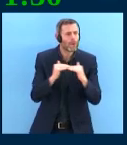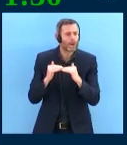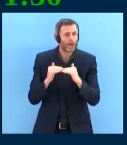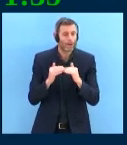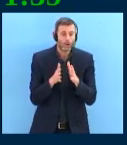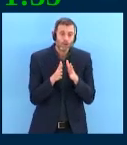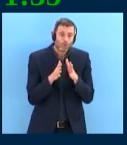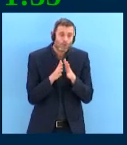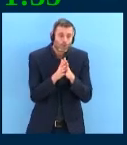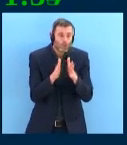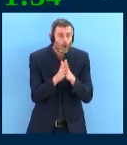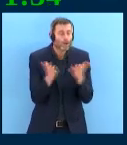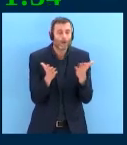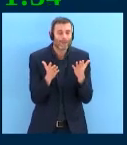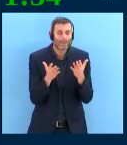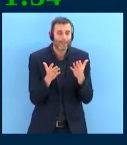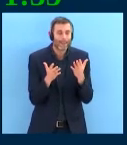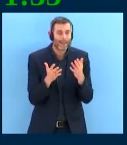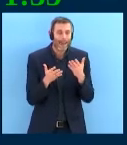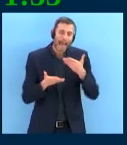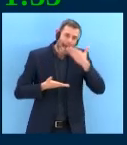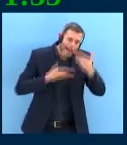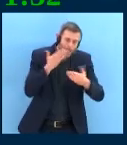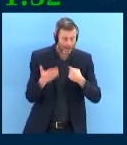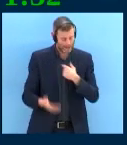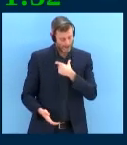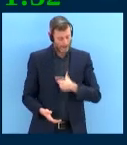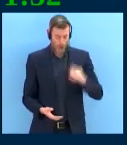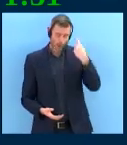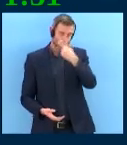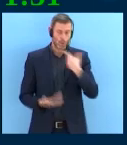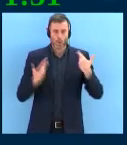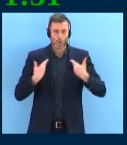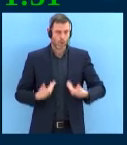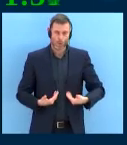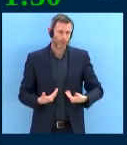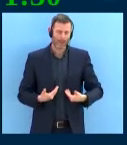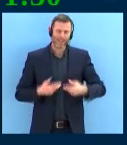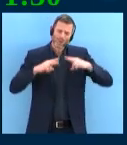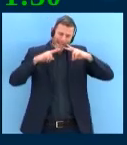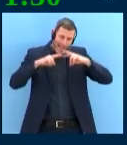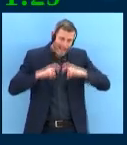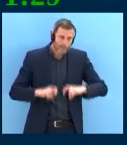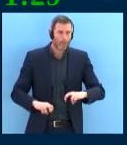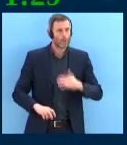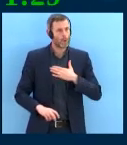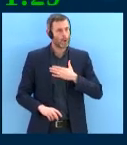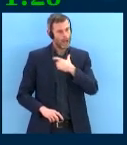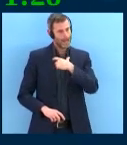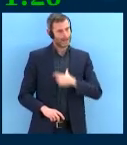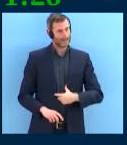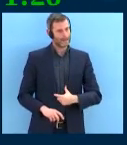explaining identities to exploring them, from reinforcing boundaries to opening